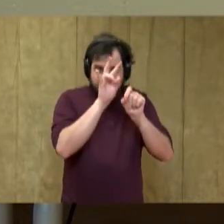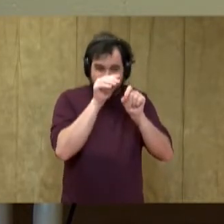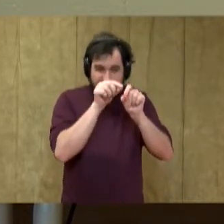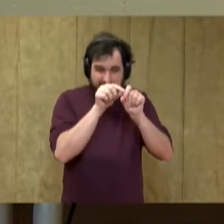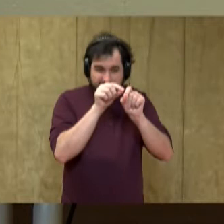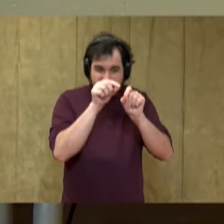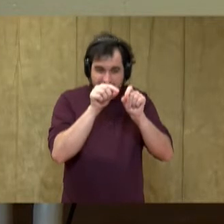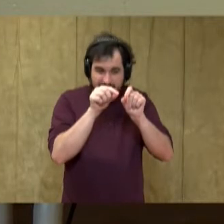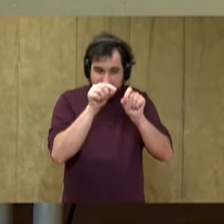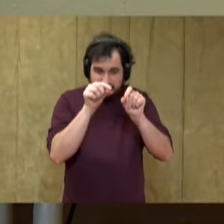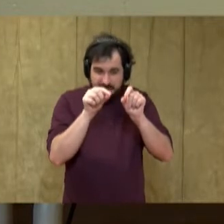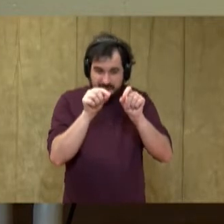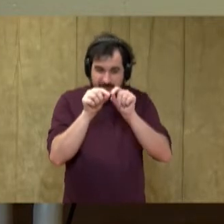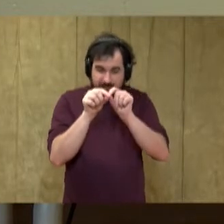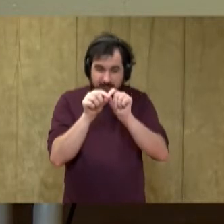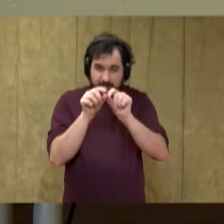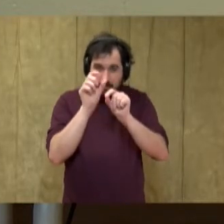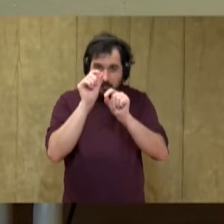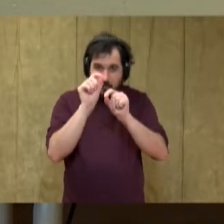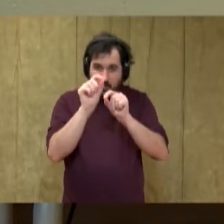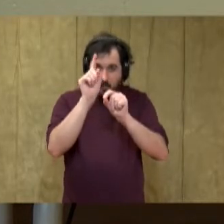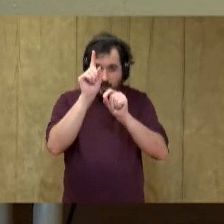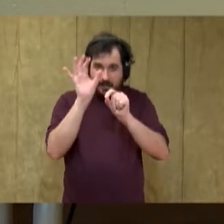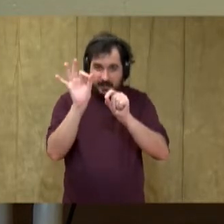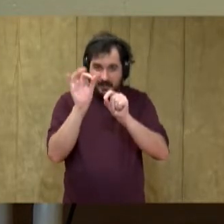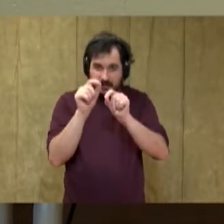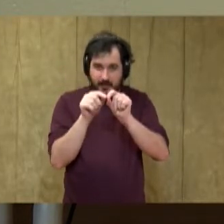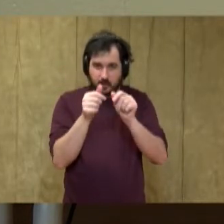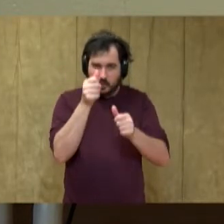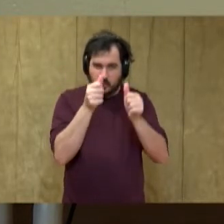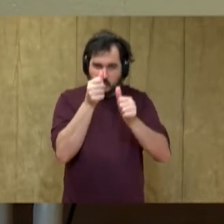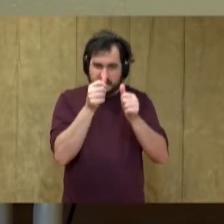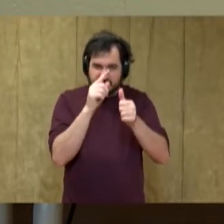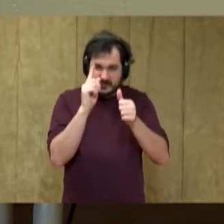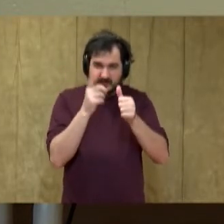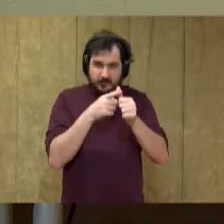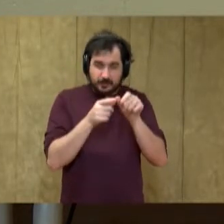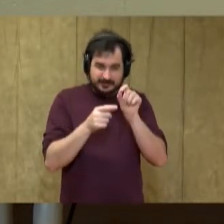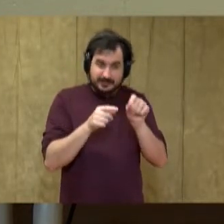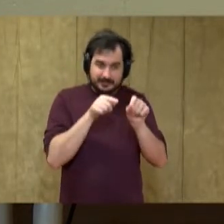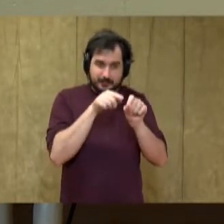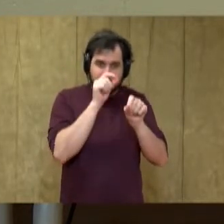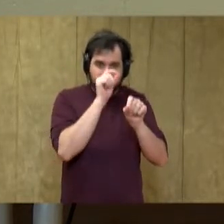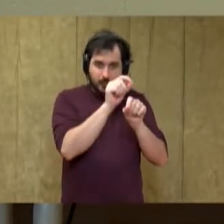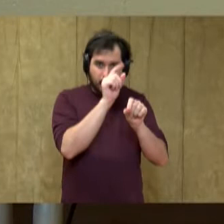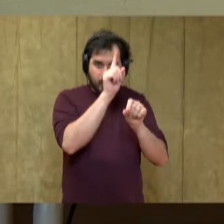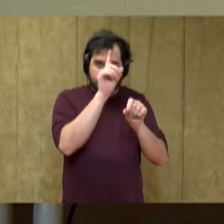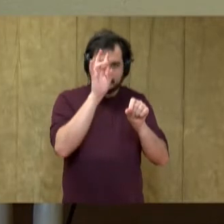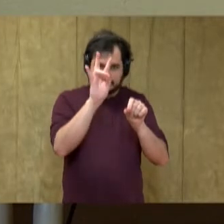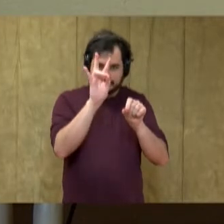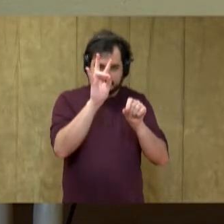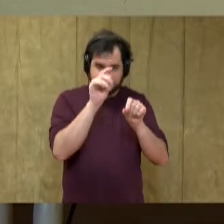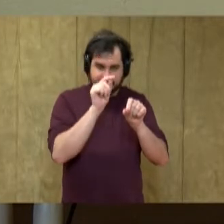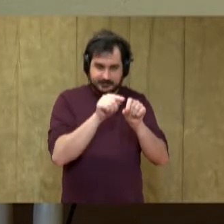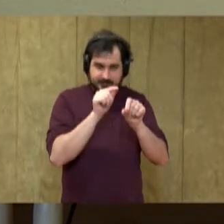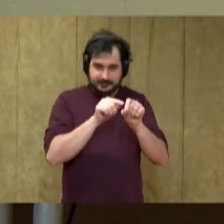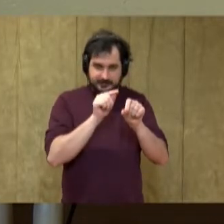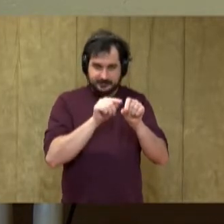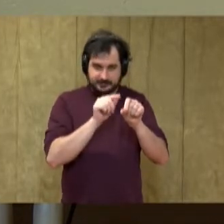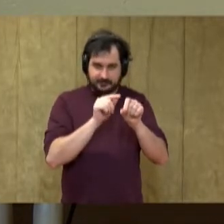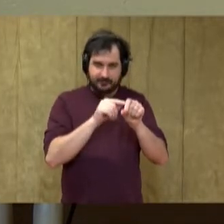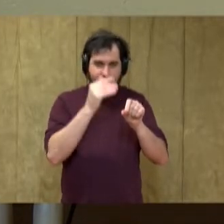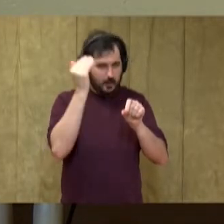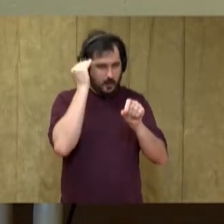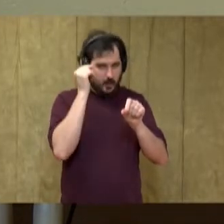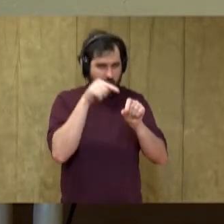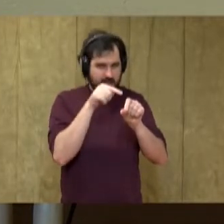that 17/100ths is before 19/100ths. So I know that 17/100ths would be